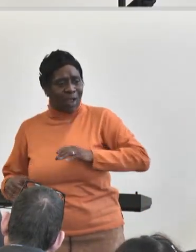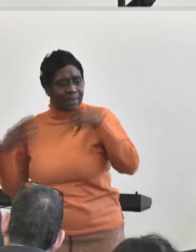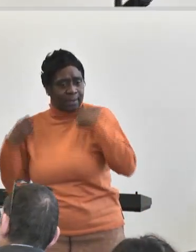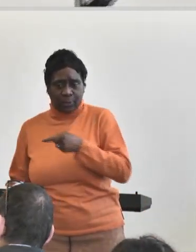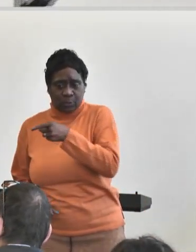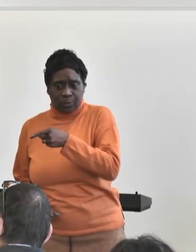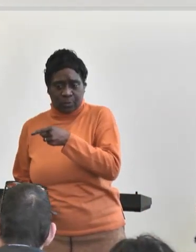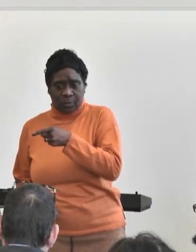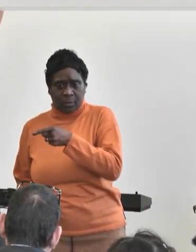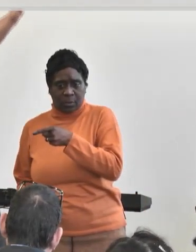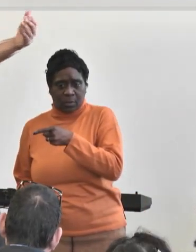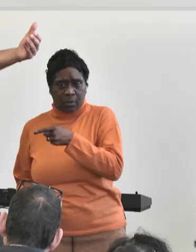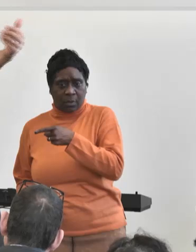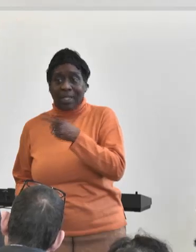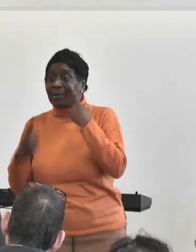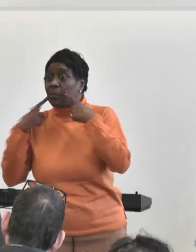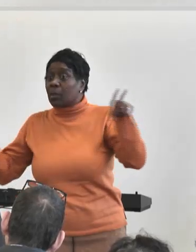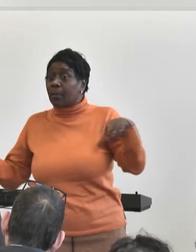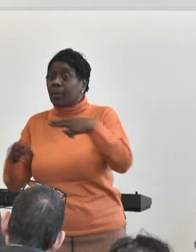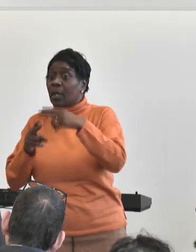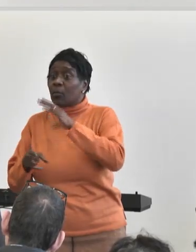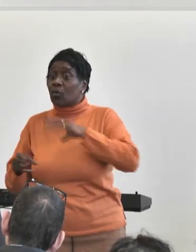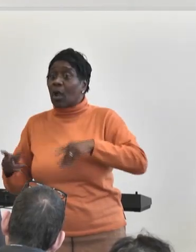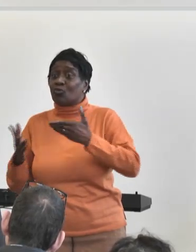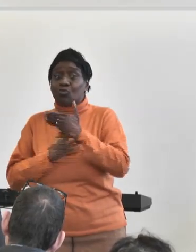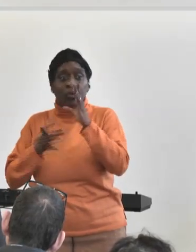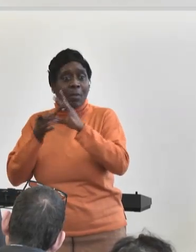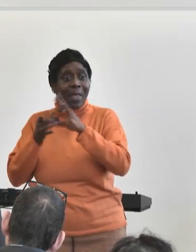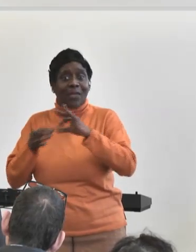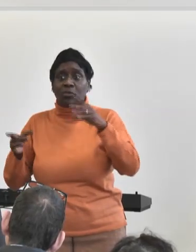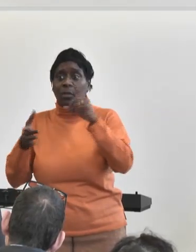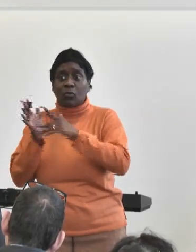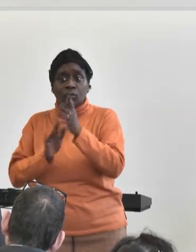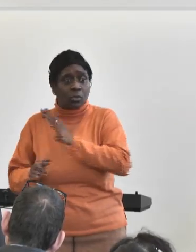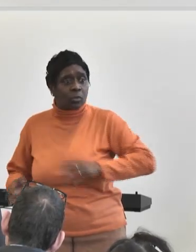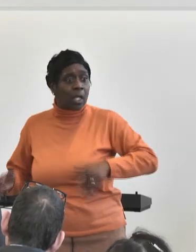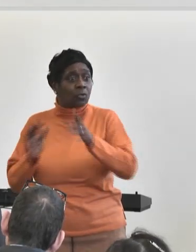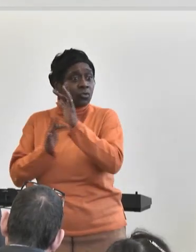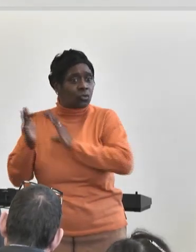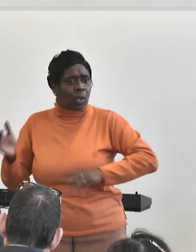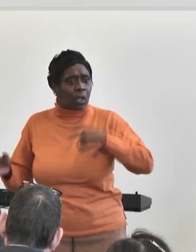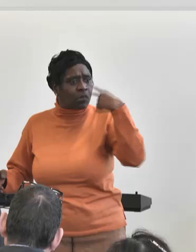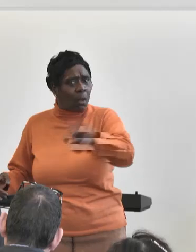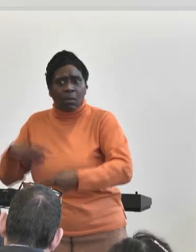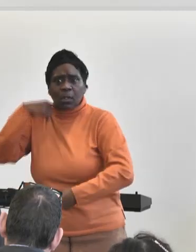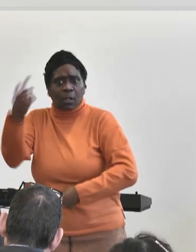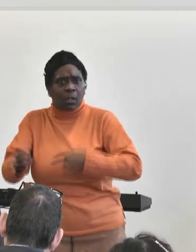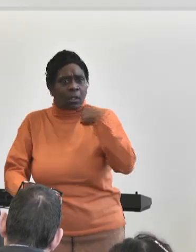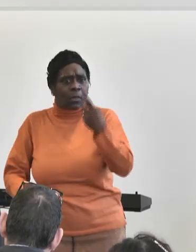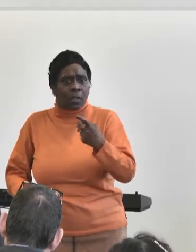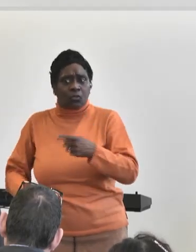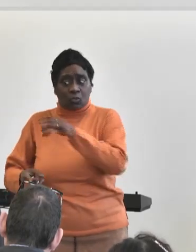por Jesucristo. And they proclaimed the name of Christ throughout the message. El nombre de Jesucristo en el mensaje. And so they asked